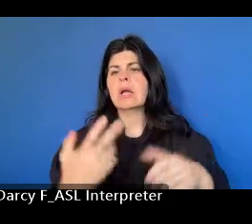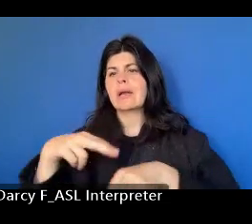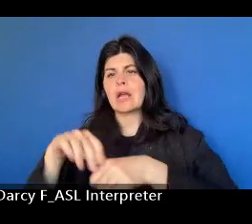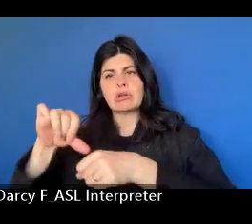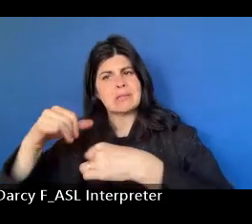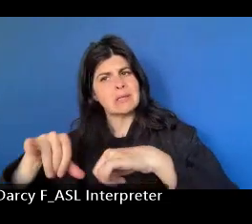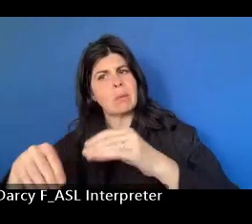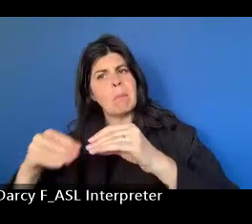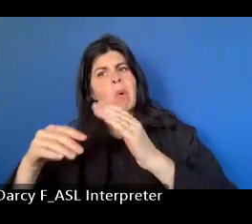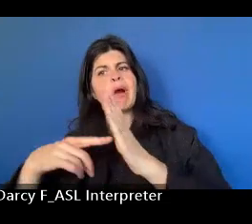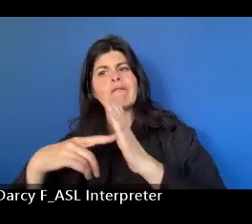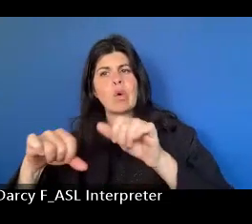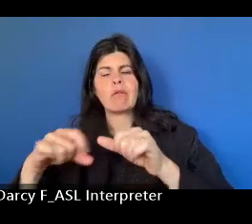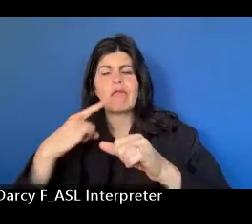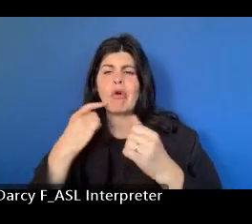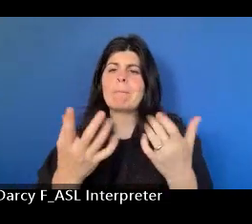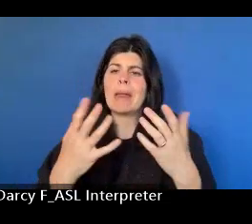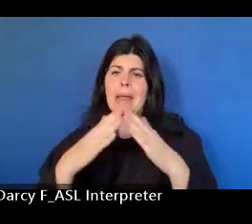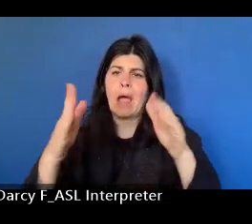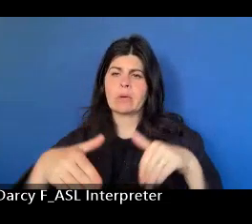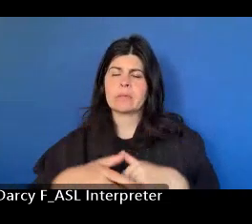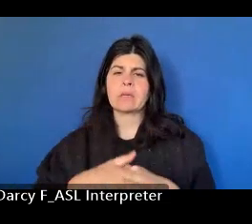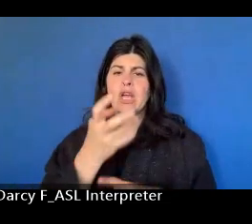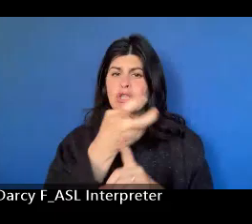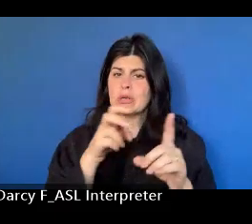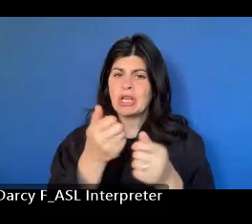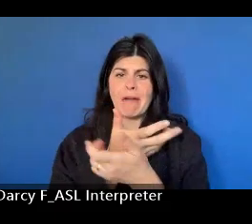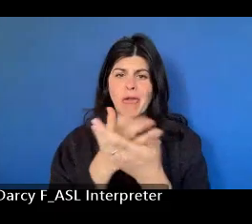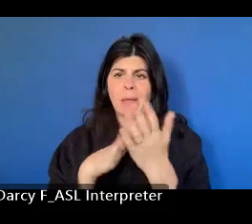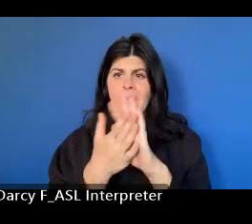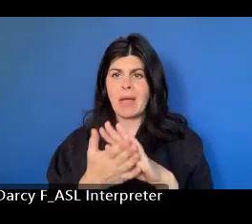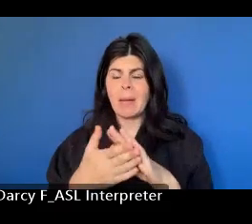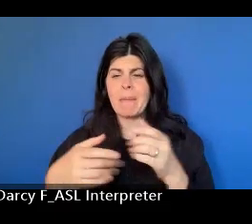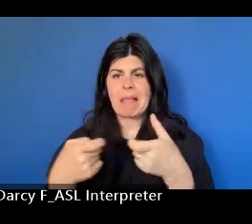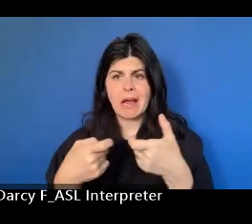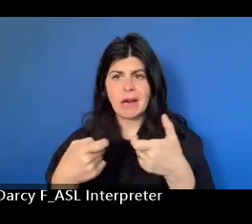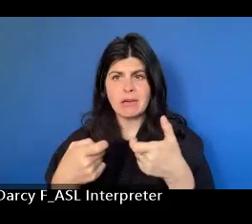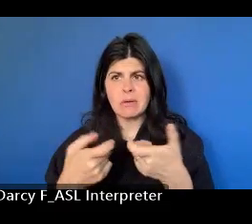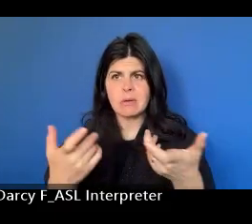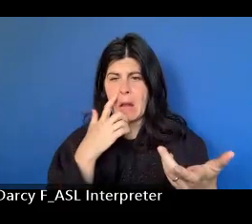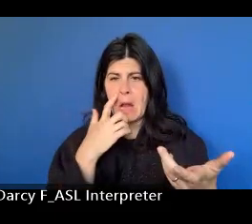energy source for many households. Switching everything to electric would